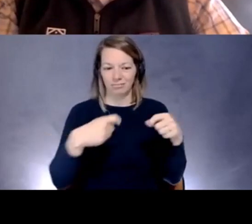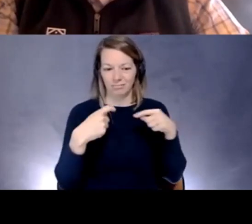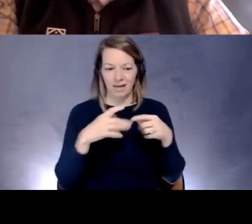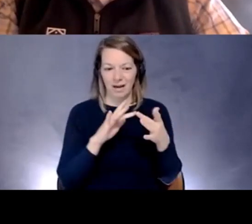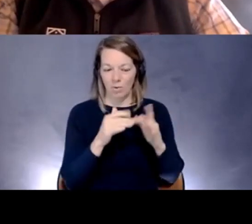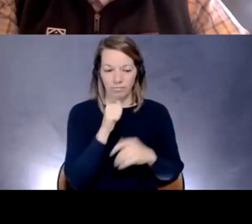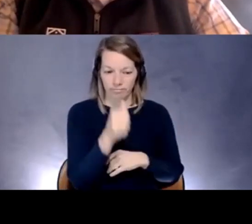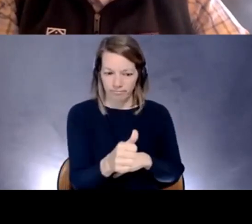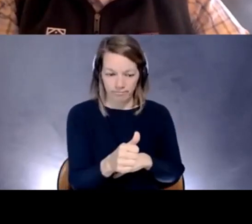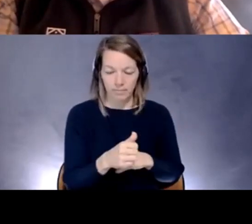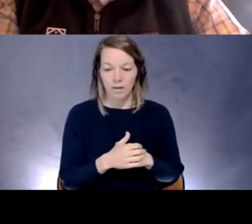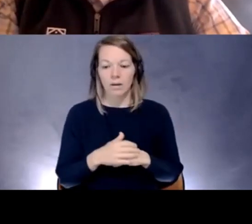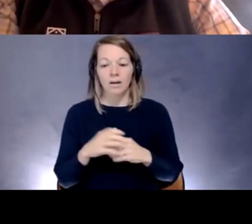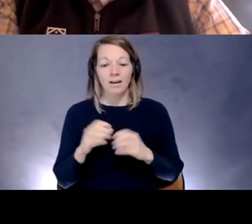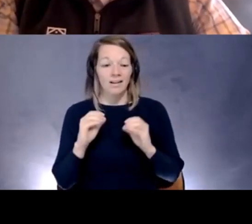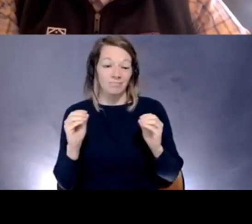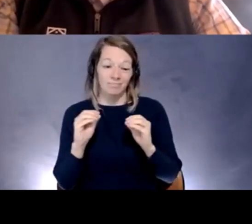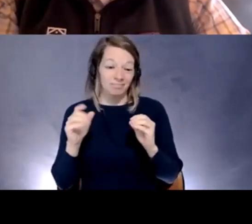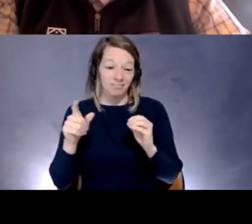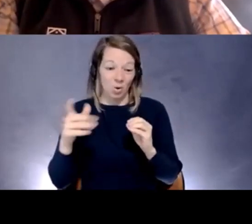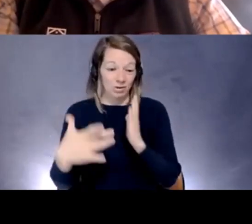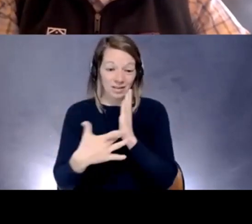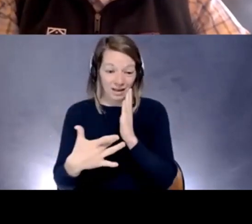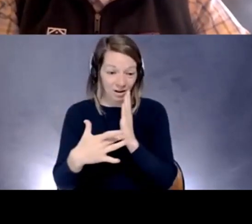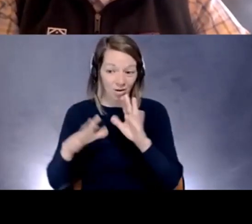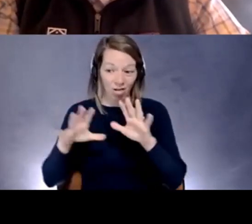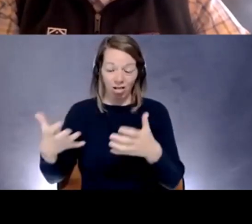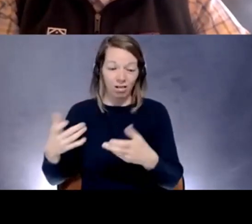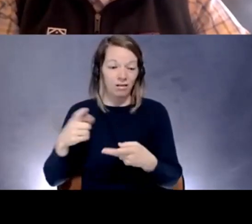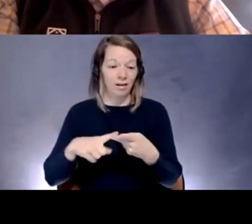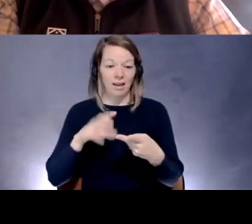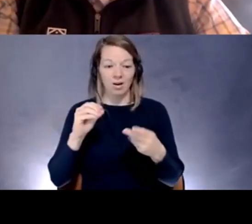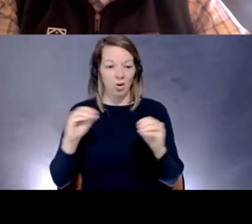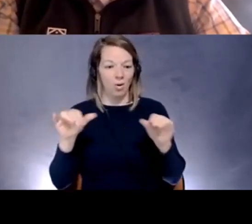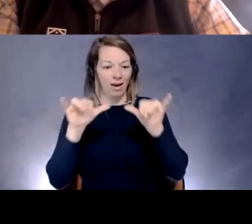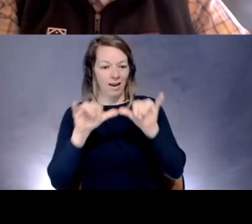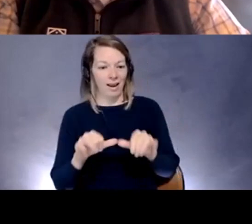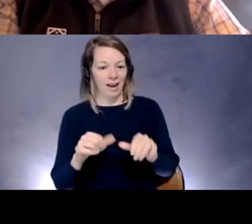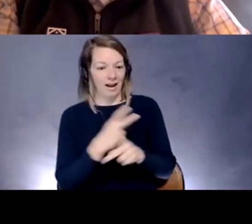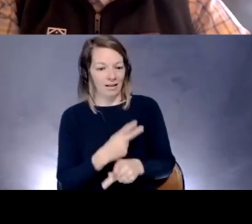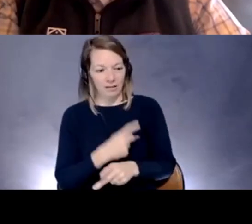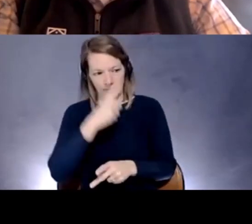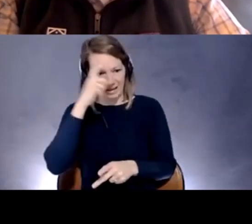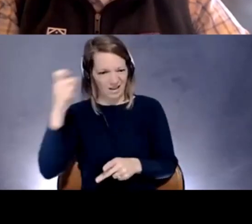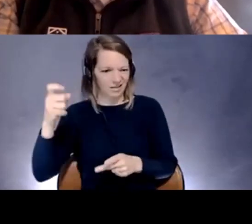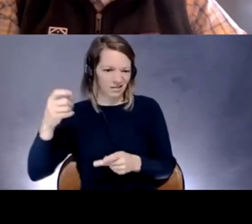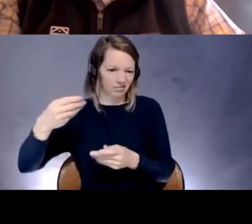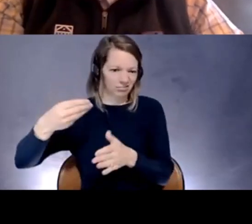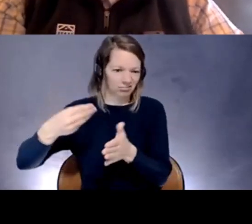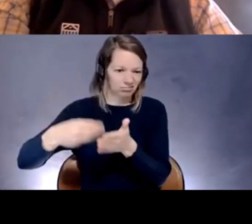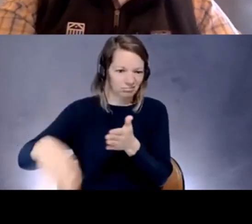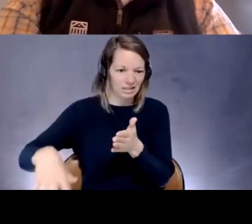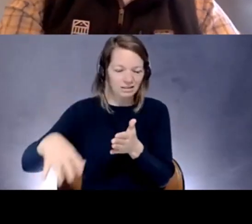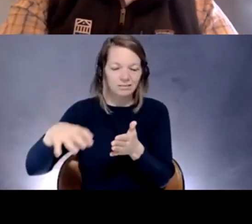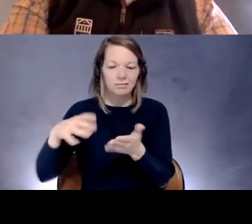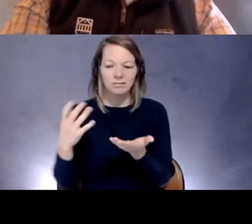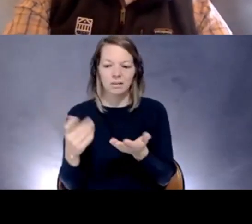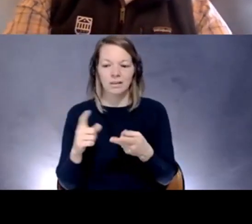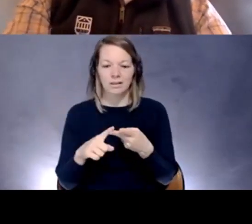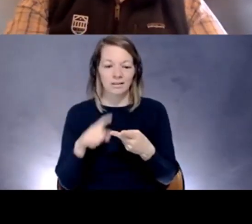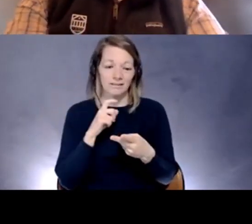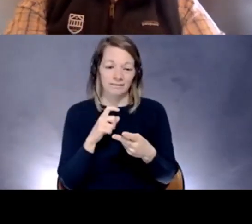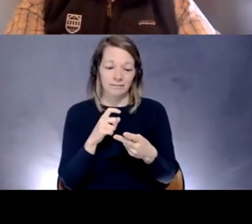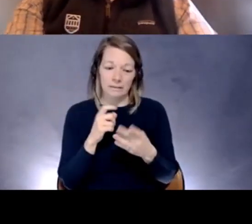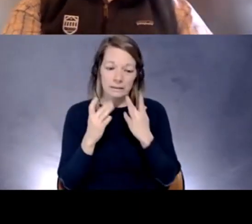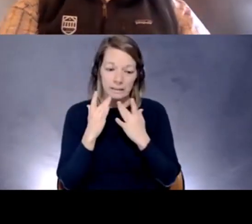also lacked the technical workforce and the access to analytics due to affordability of these solutions, tight operating